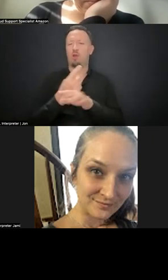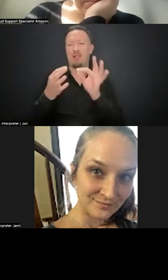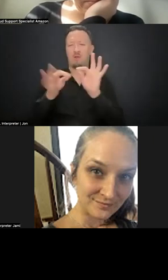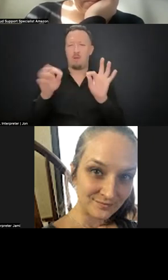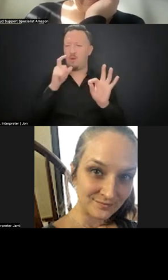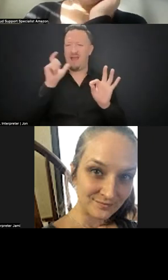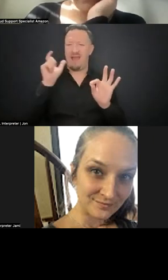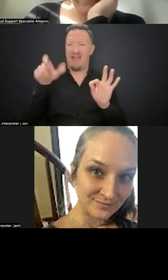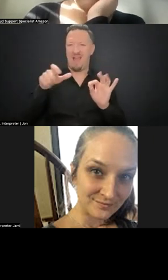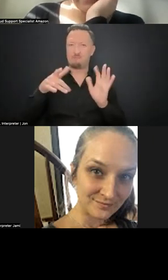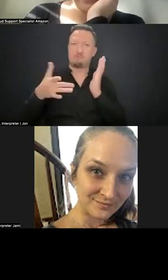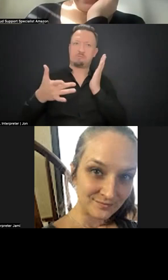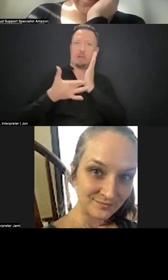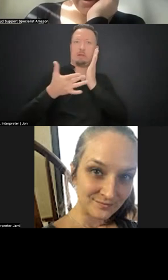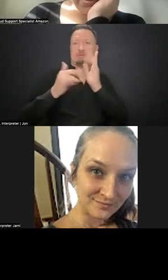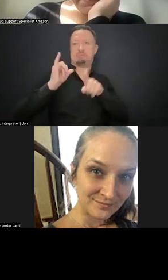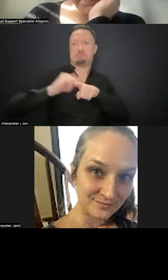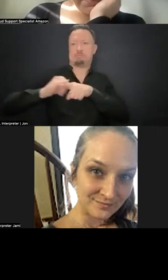words.